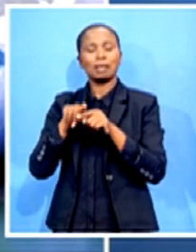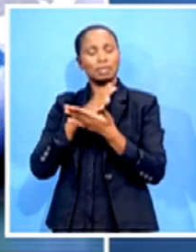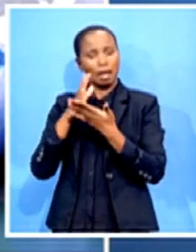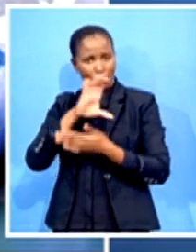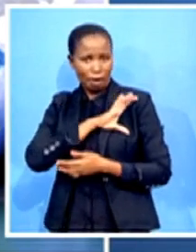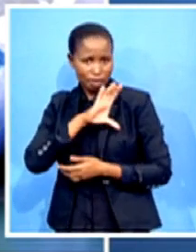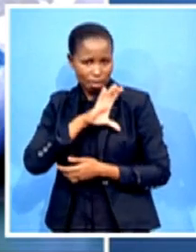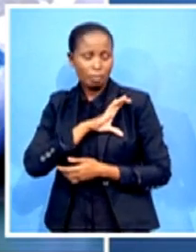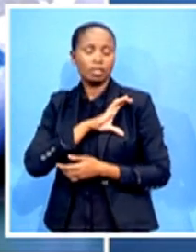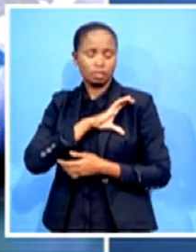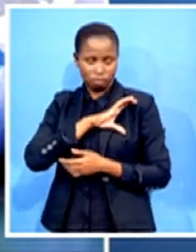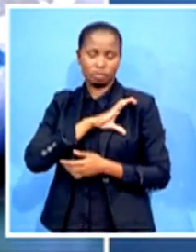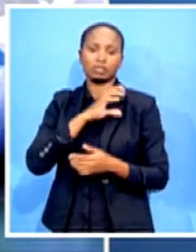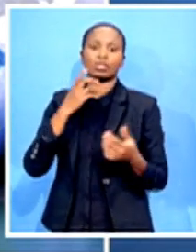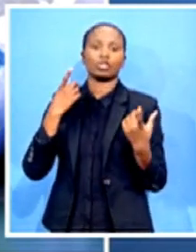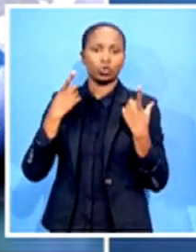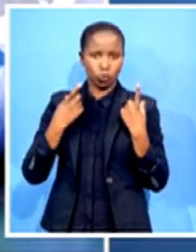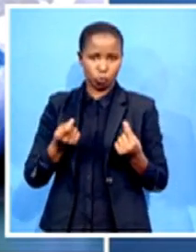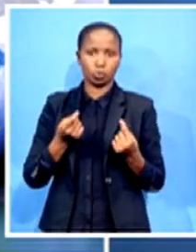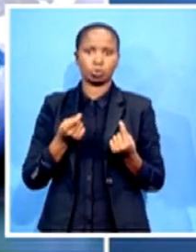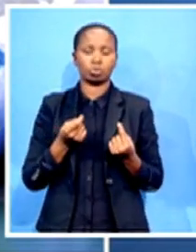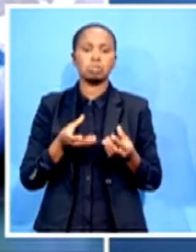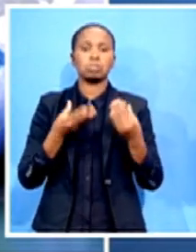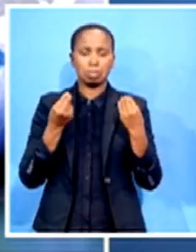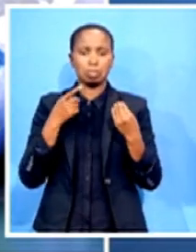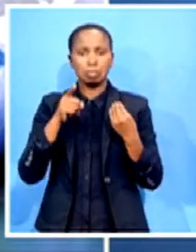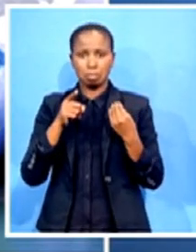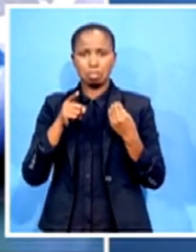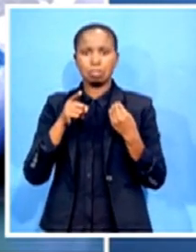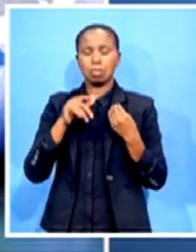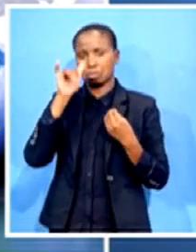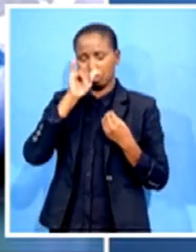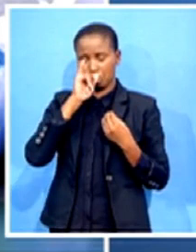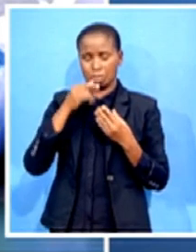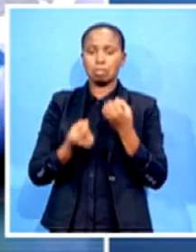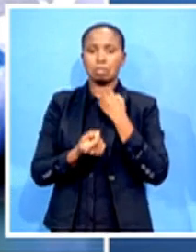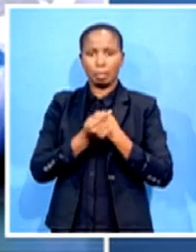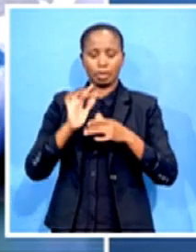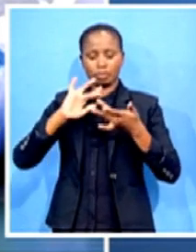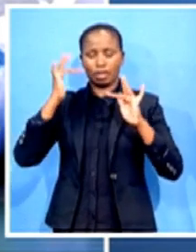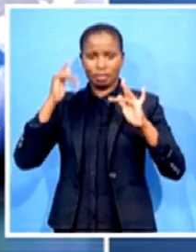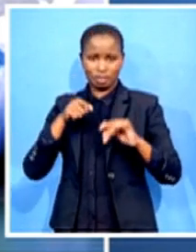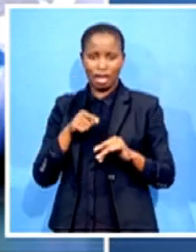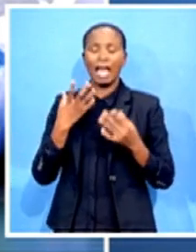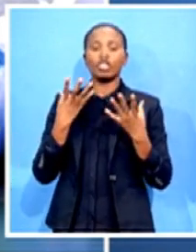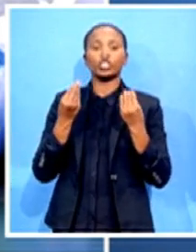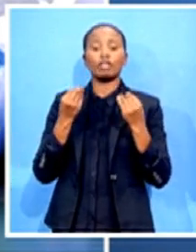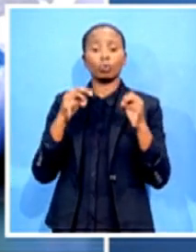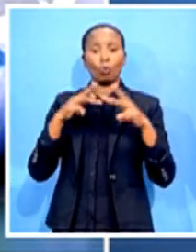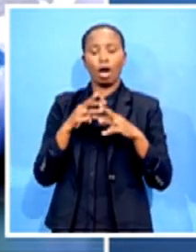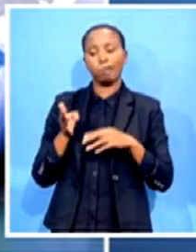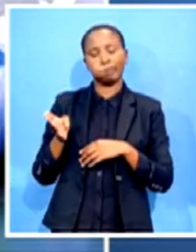victims of cybercrime. So there are software tools available that one can procure